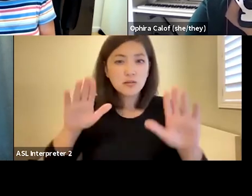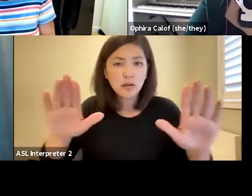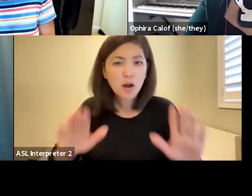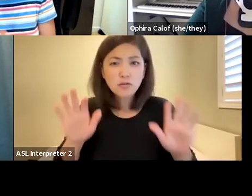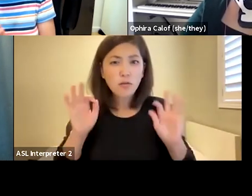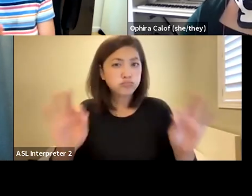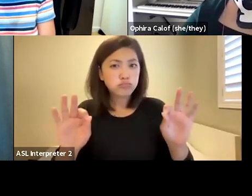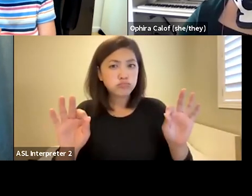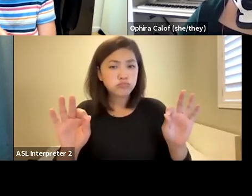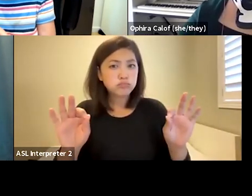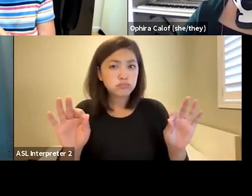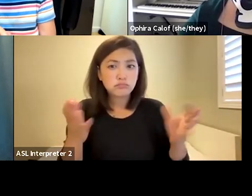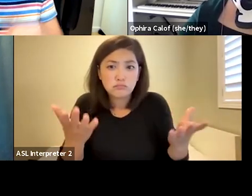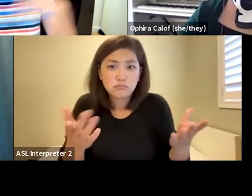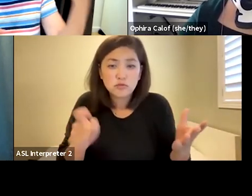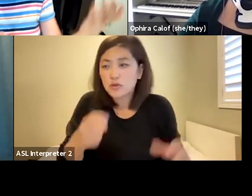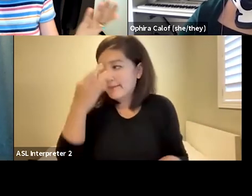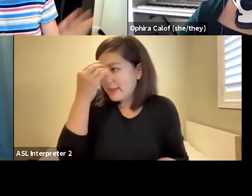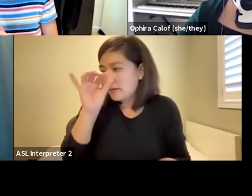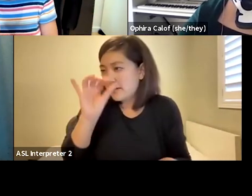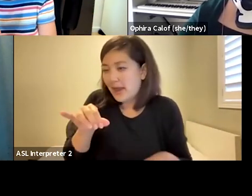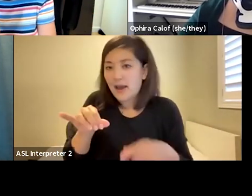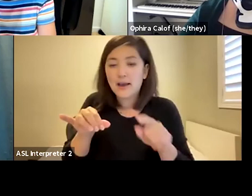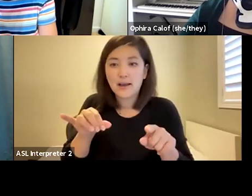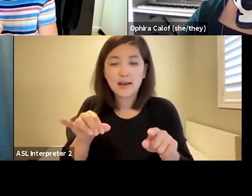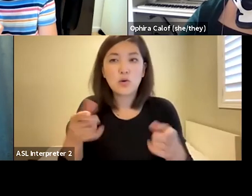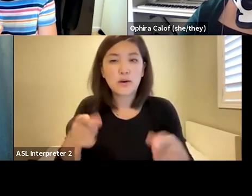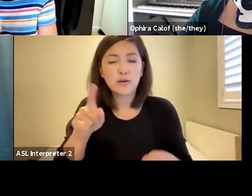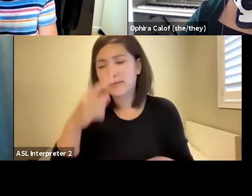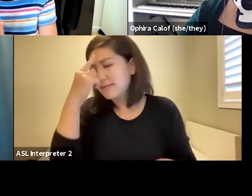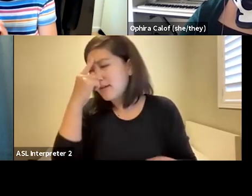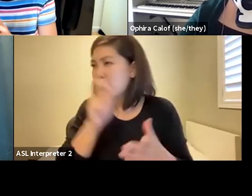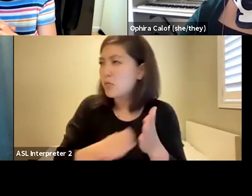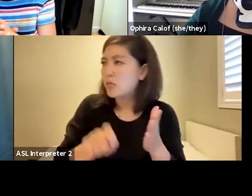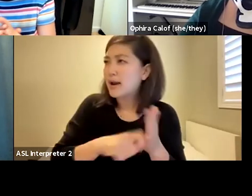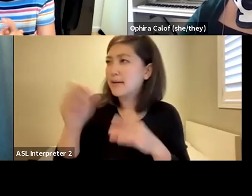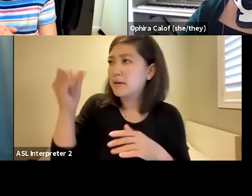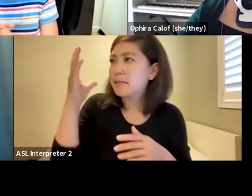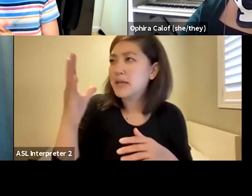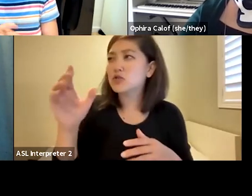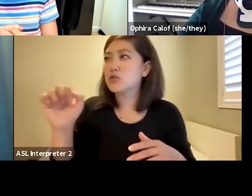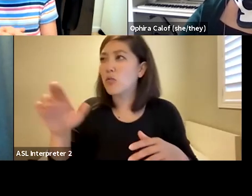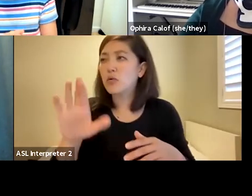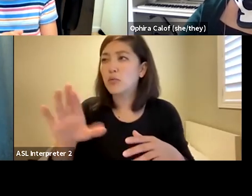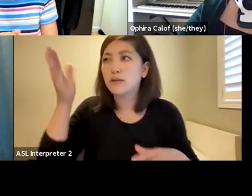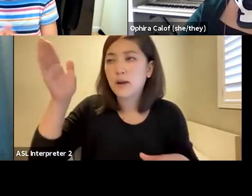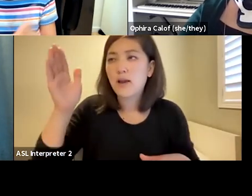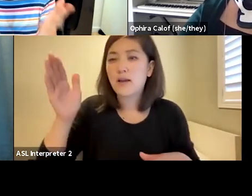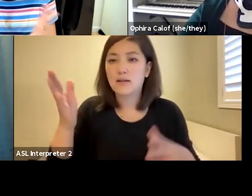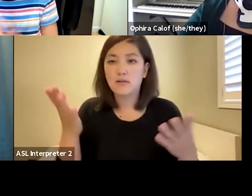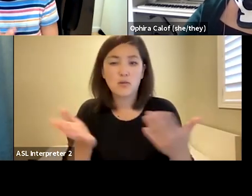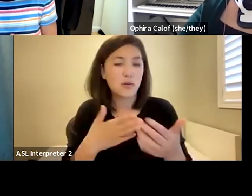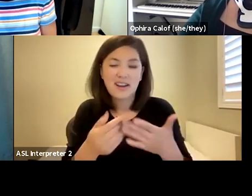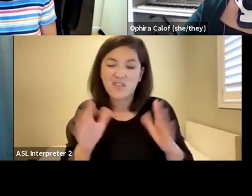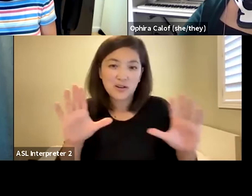as you're writing your pitch or writing your script or thinking about that next idea. So yeah, that's it for